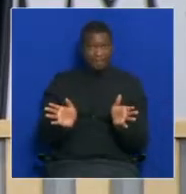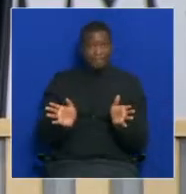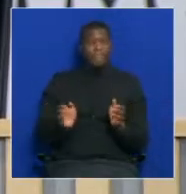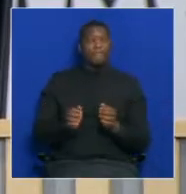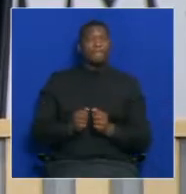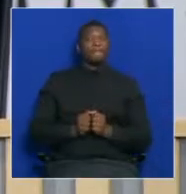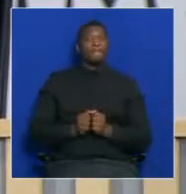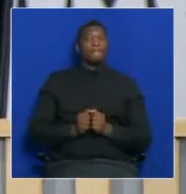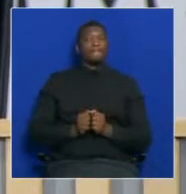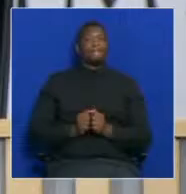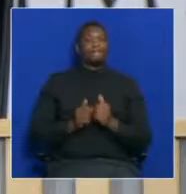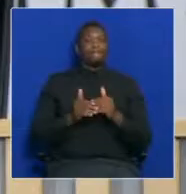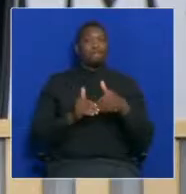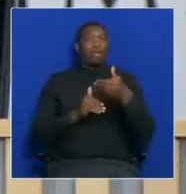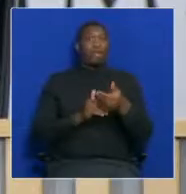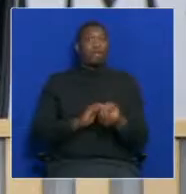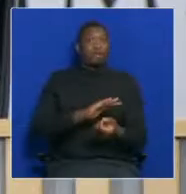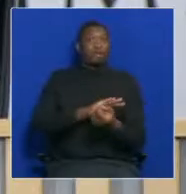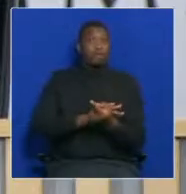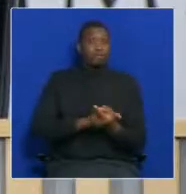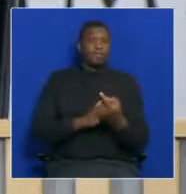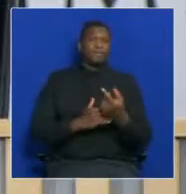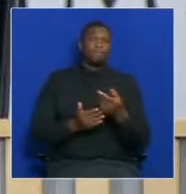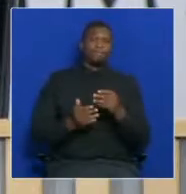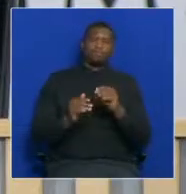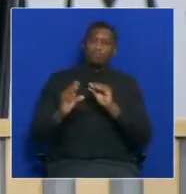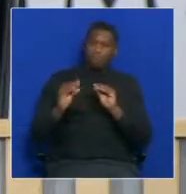after the conversation with